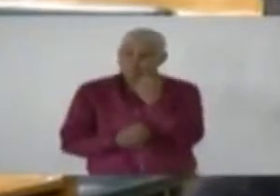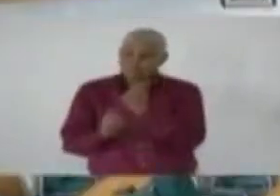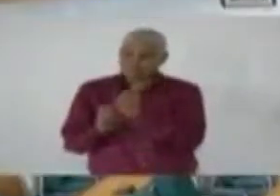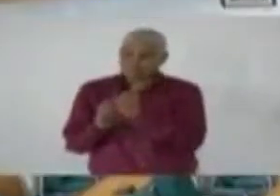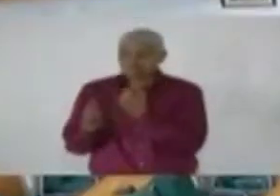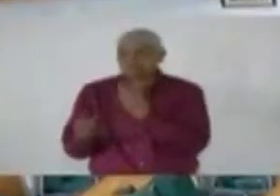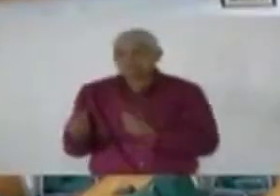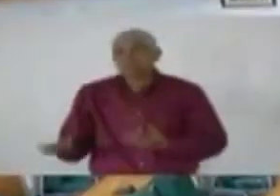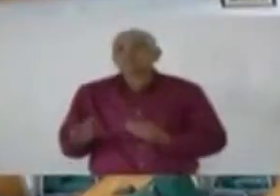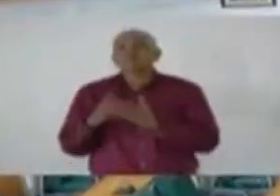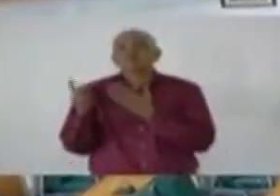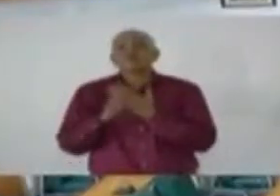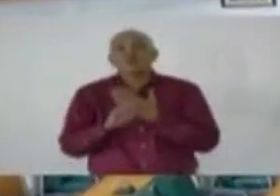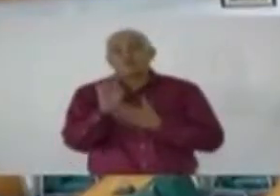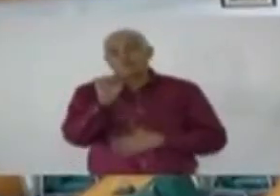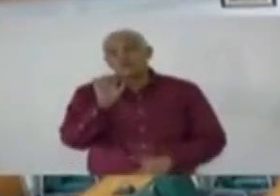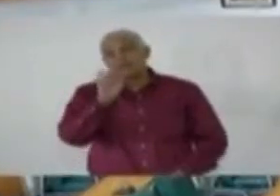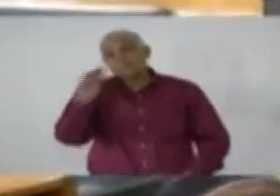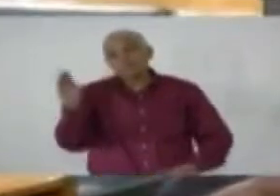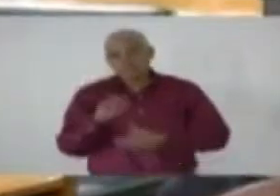to people.